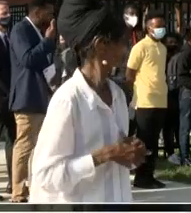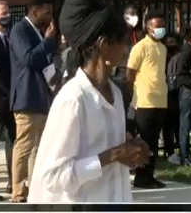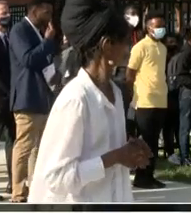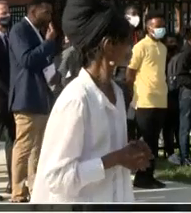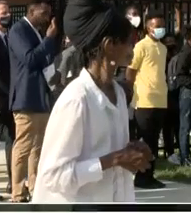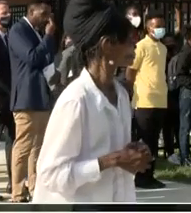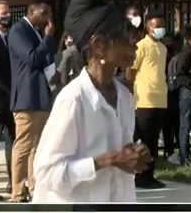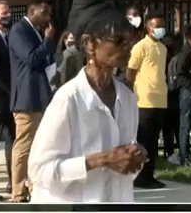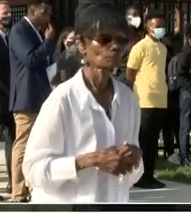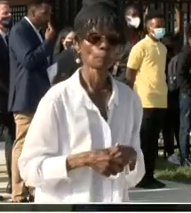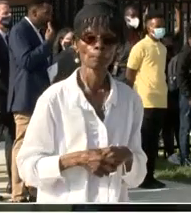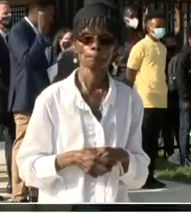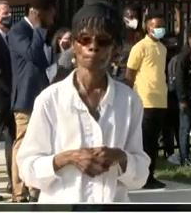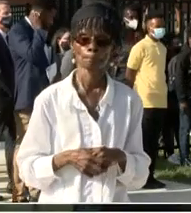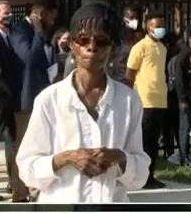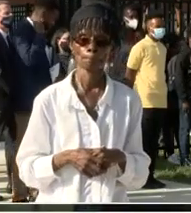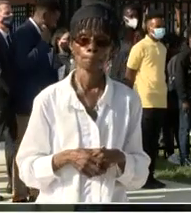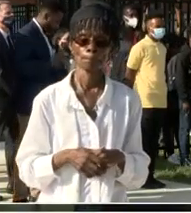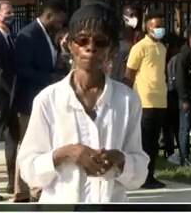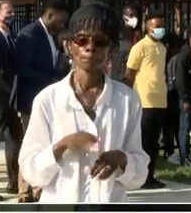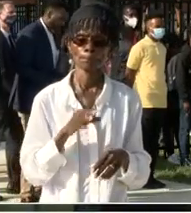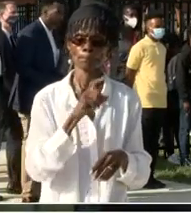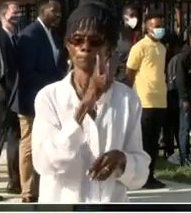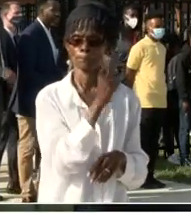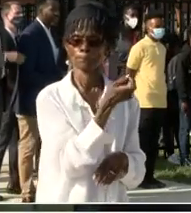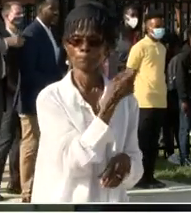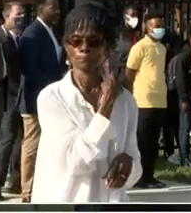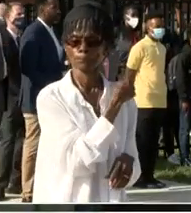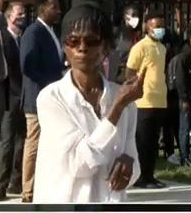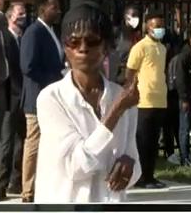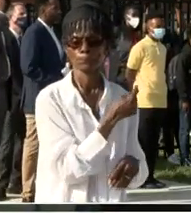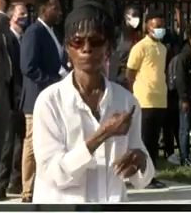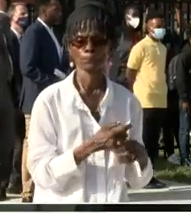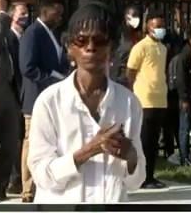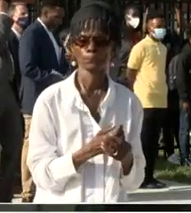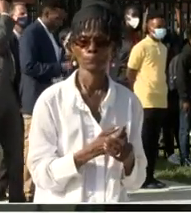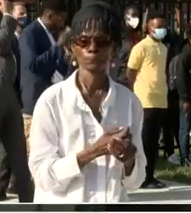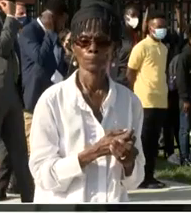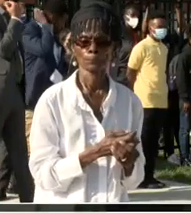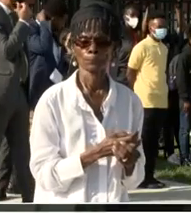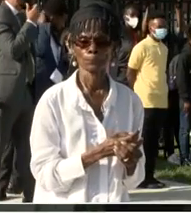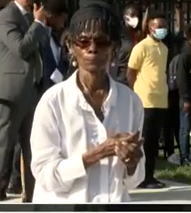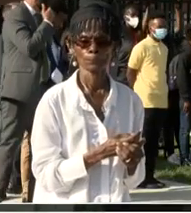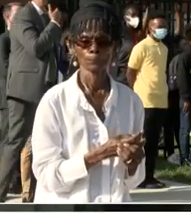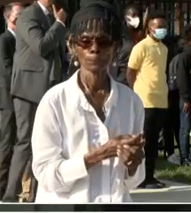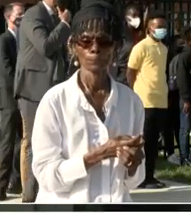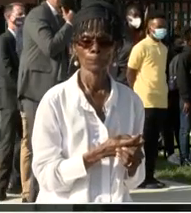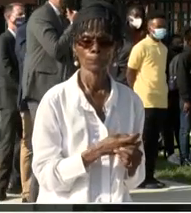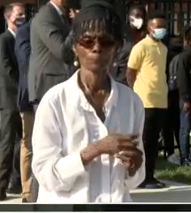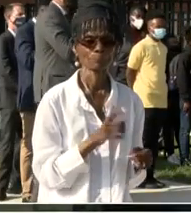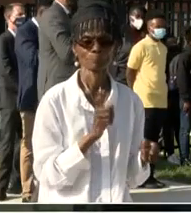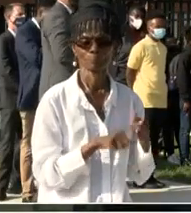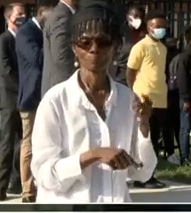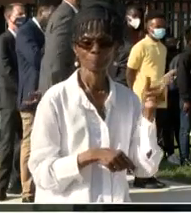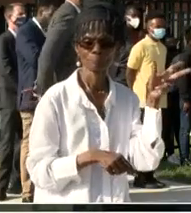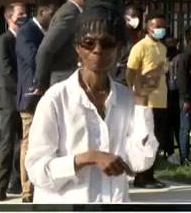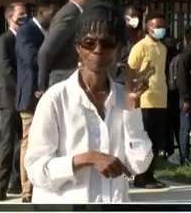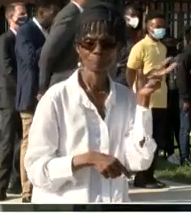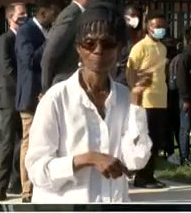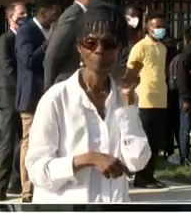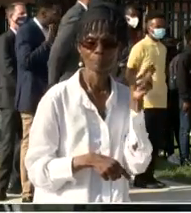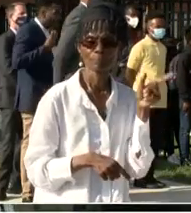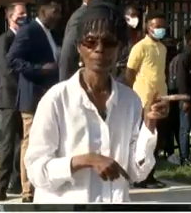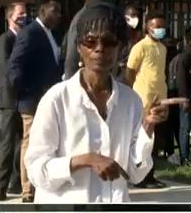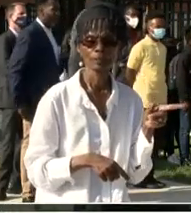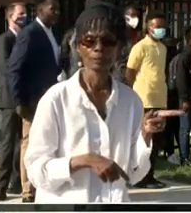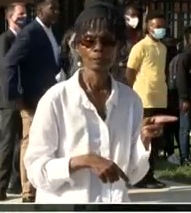Yes. Yes, could you introduce yourself? Okay, sorry, I didn't recognize you with the... I said I